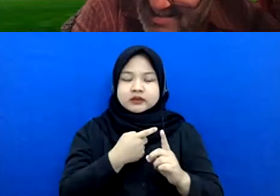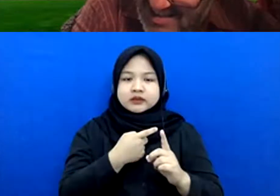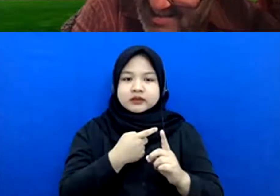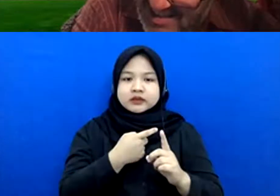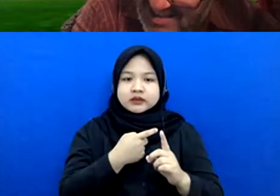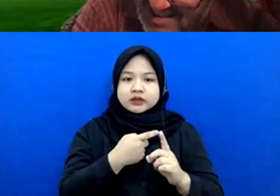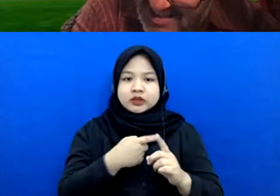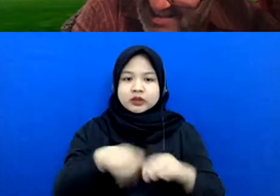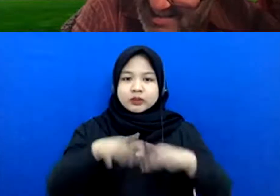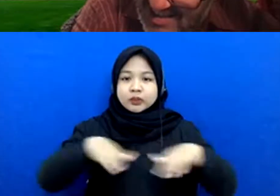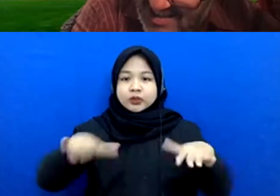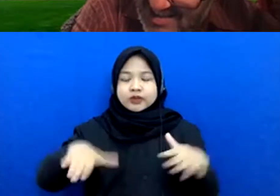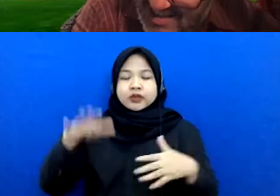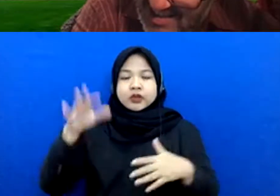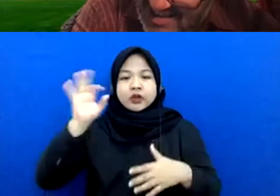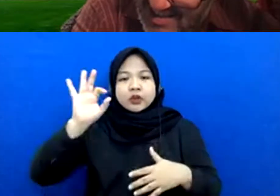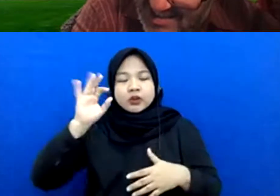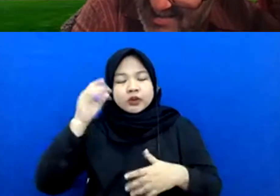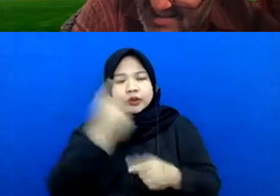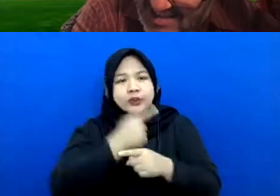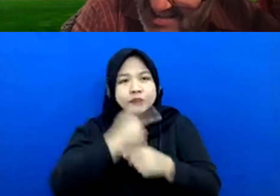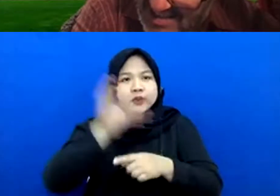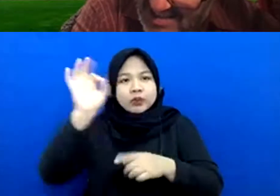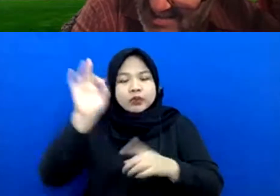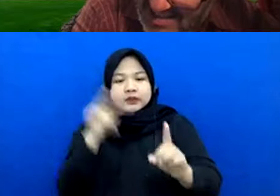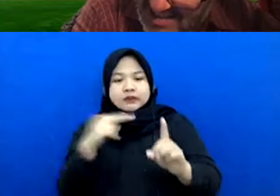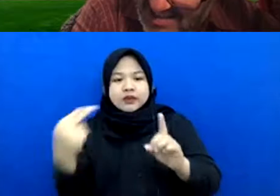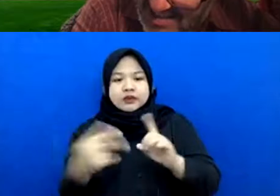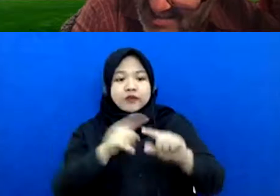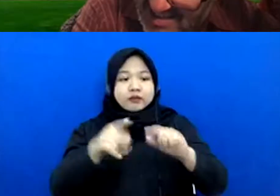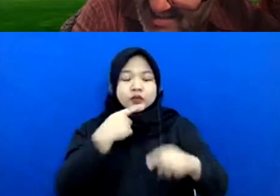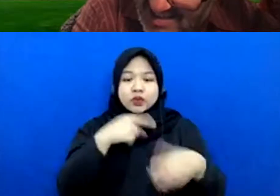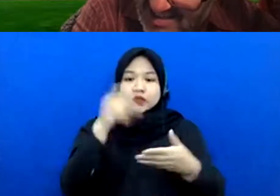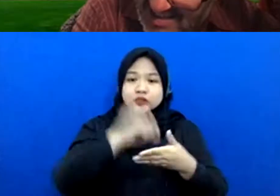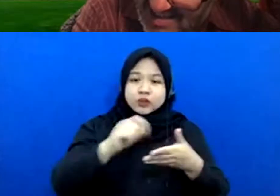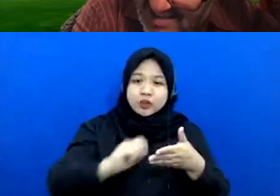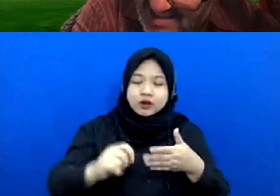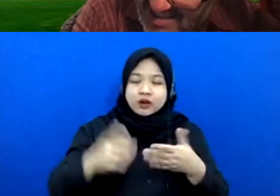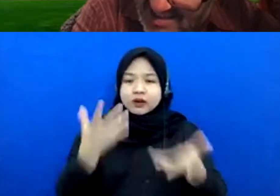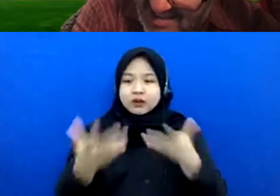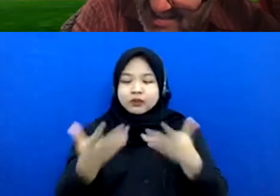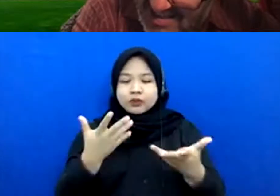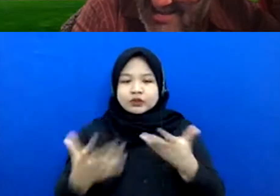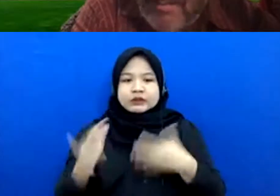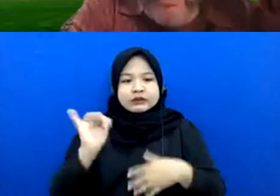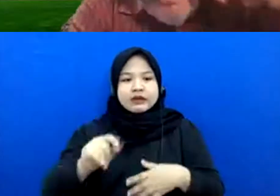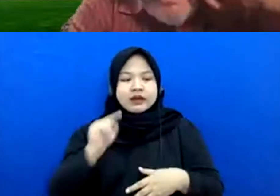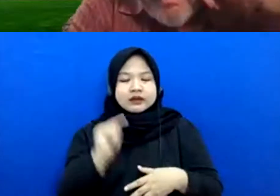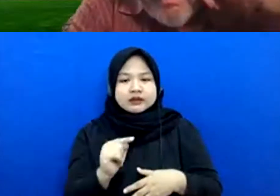students and parents and teacher side, but then when talking about school, probably, well, this is